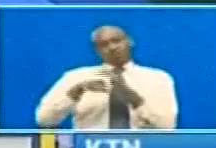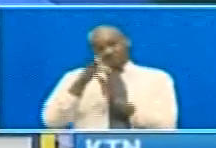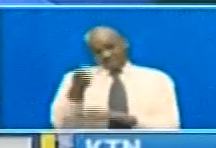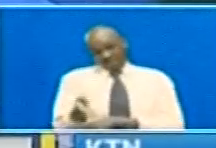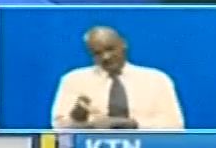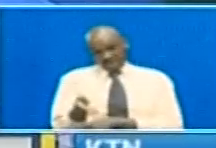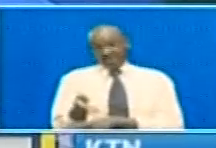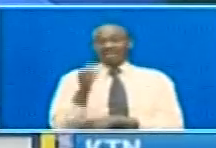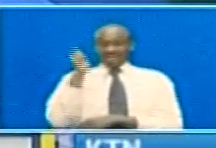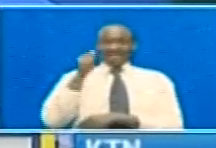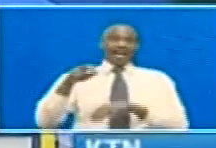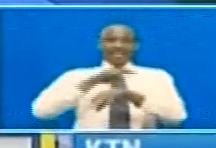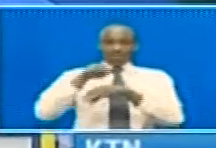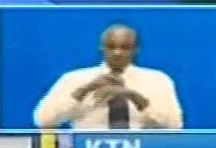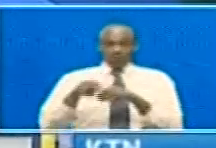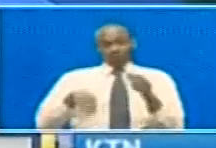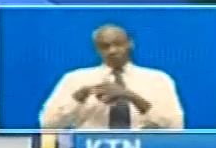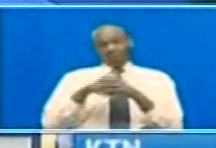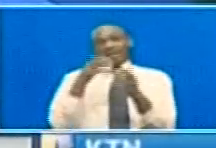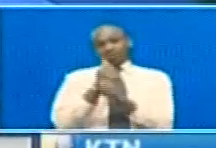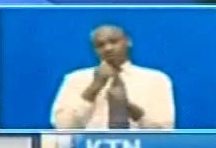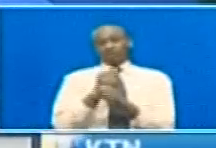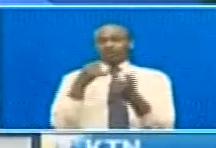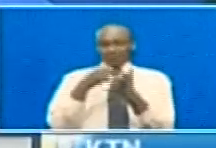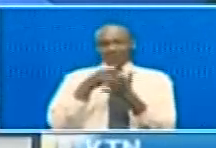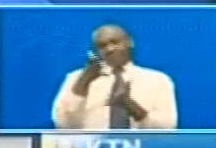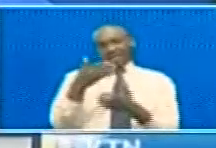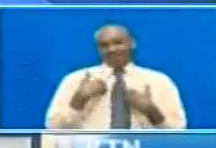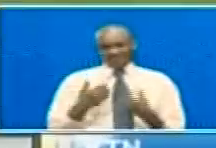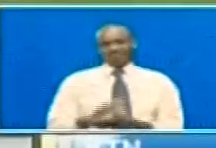National Football Association grows in the country.